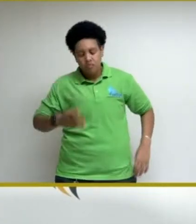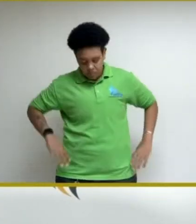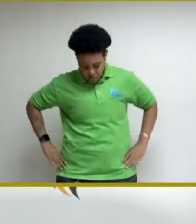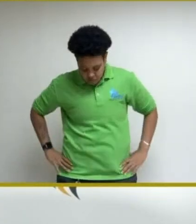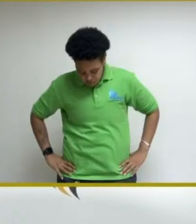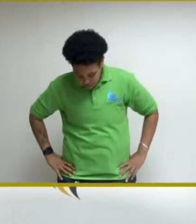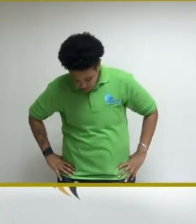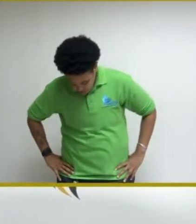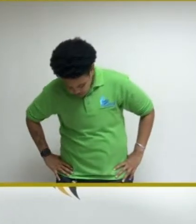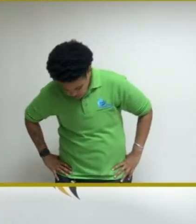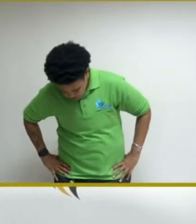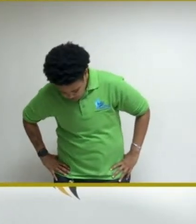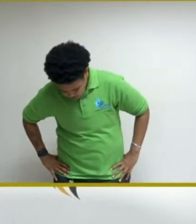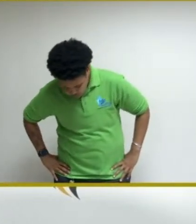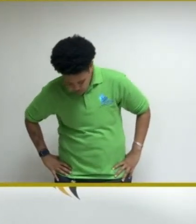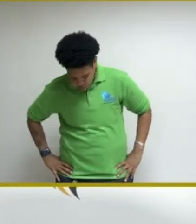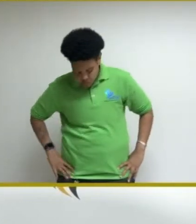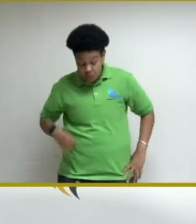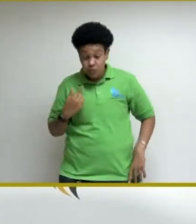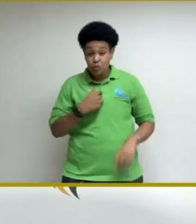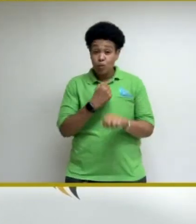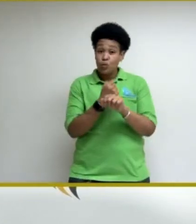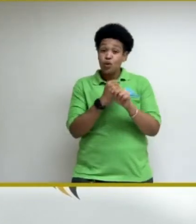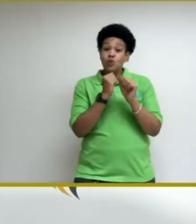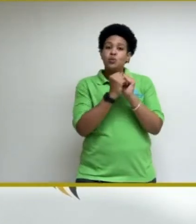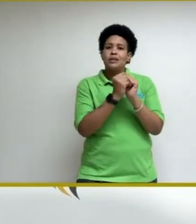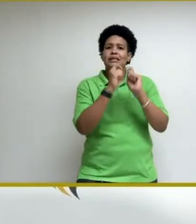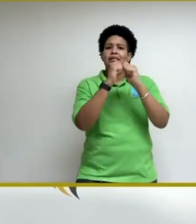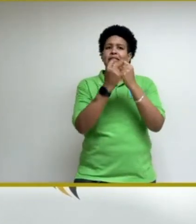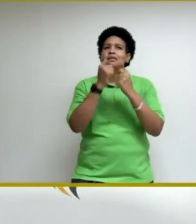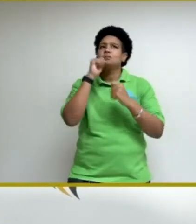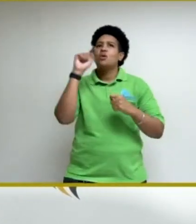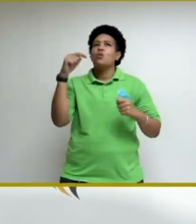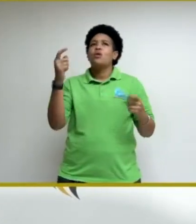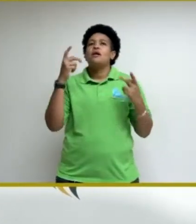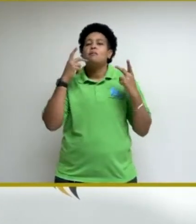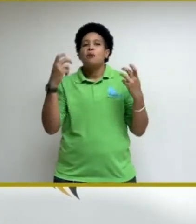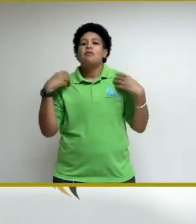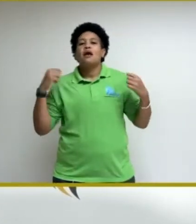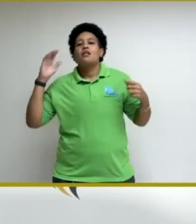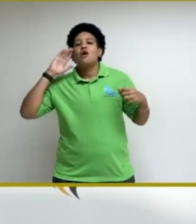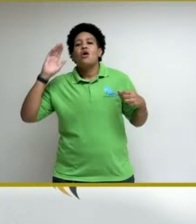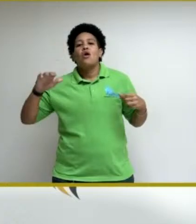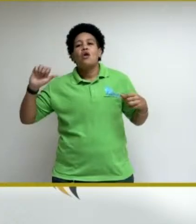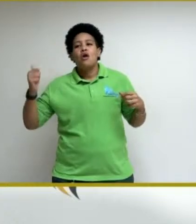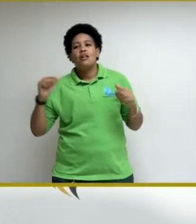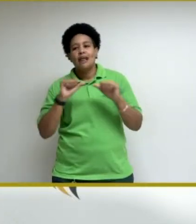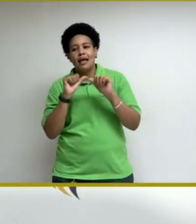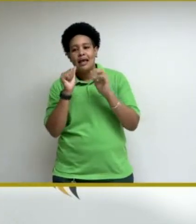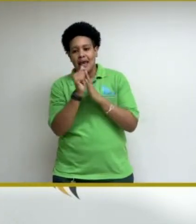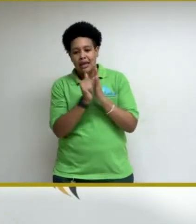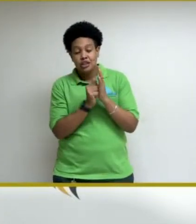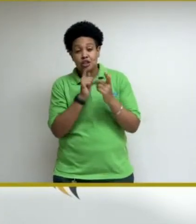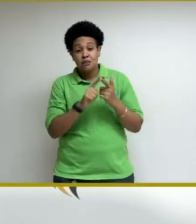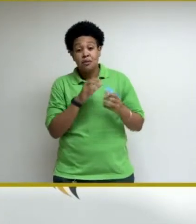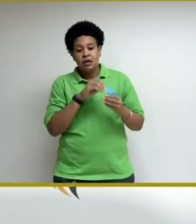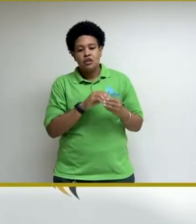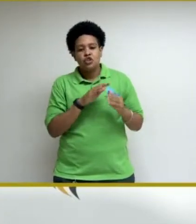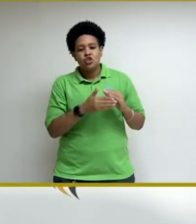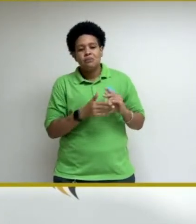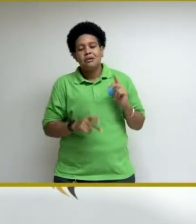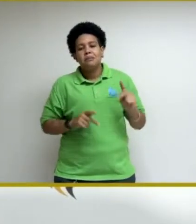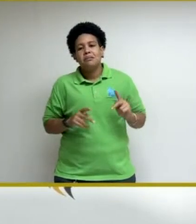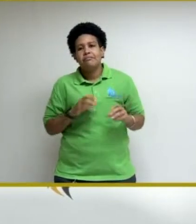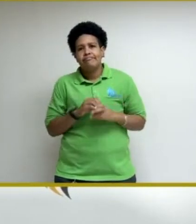that we are working as a team, not just public health, all the other agencies, and indeed the Jamaican